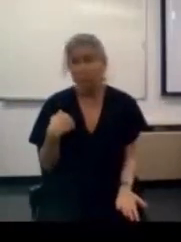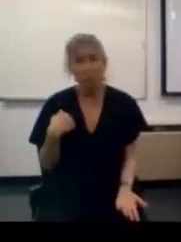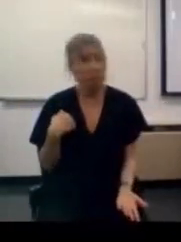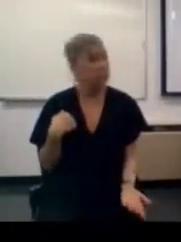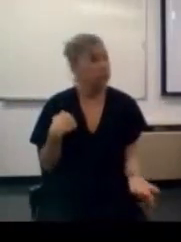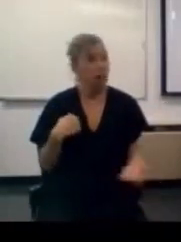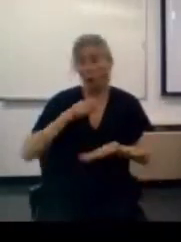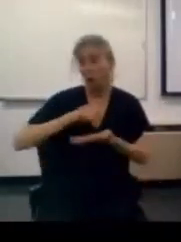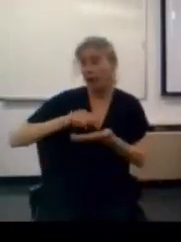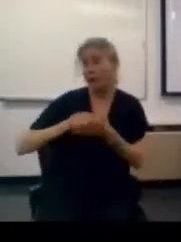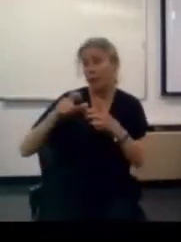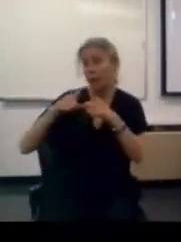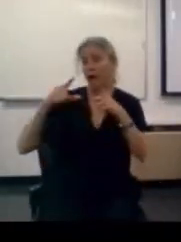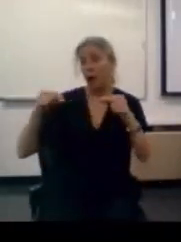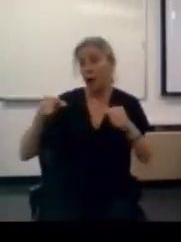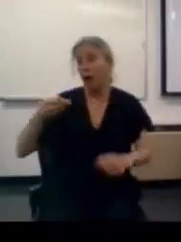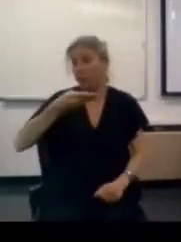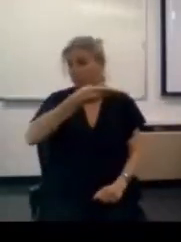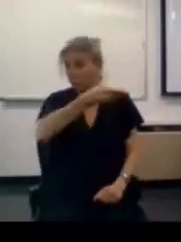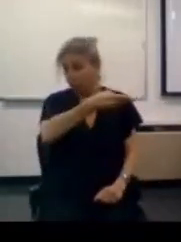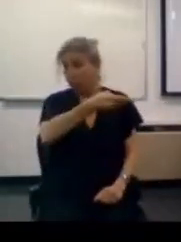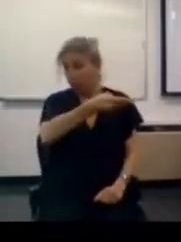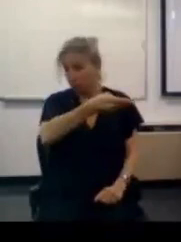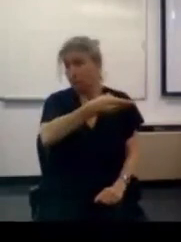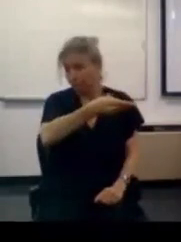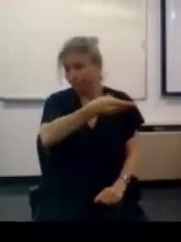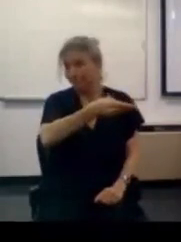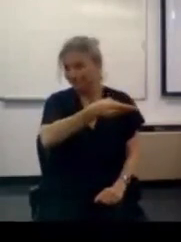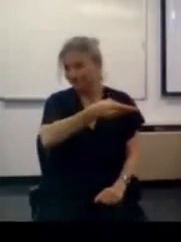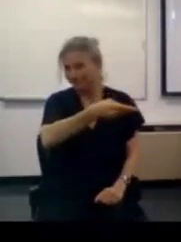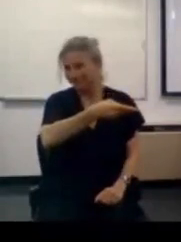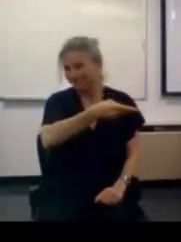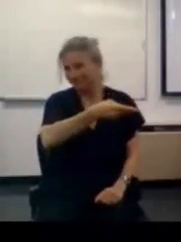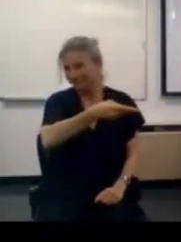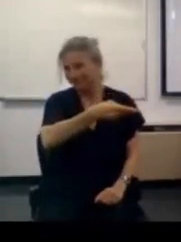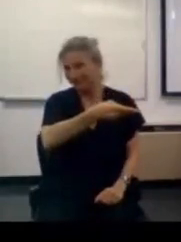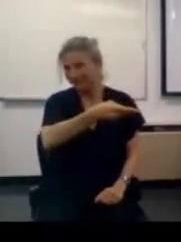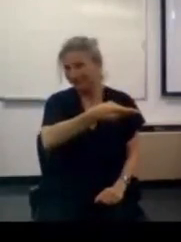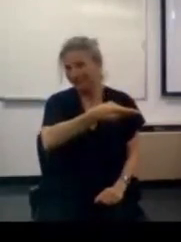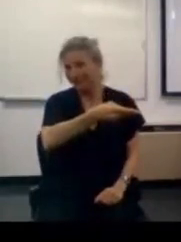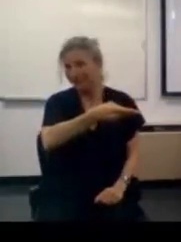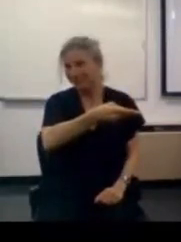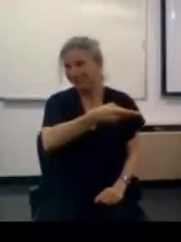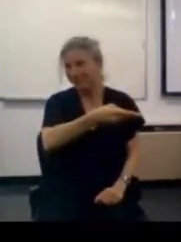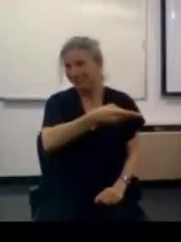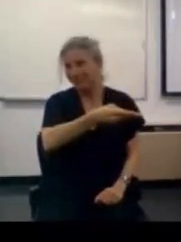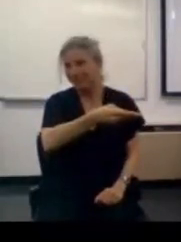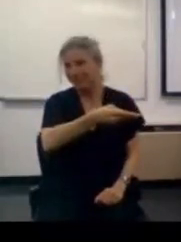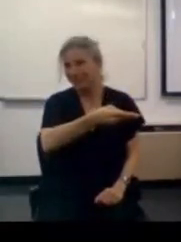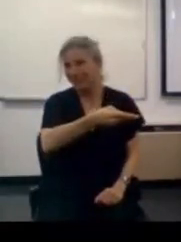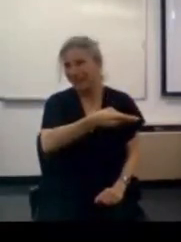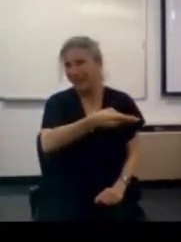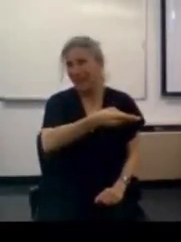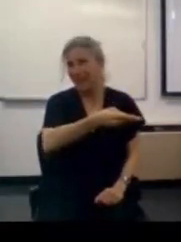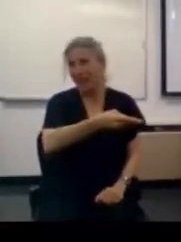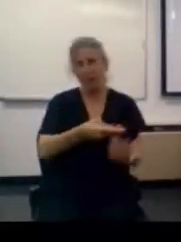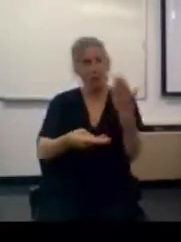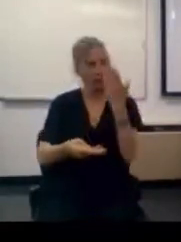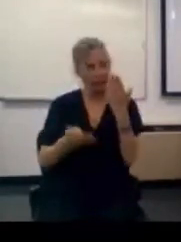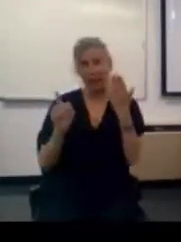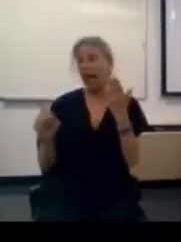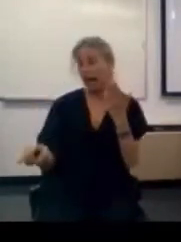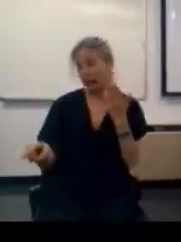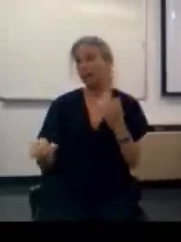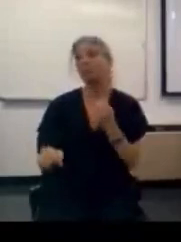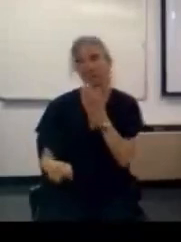if you have any. I think the procedure is to write them down on a card, right? And we will be able